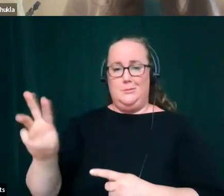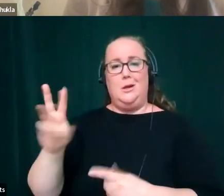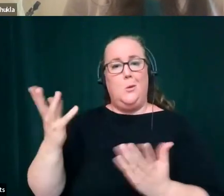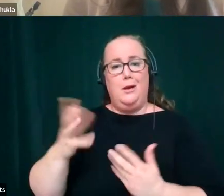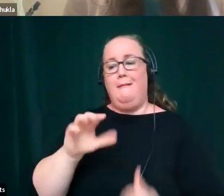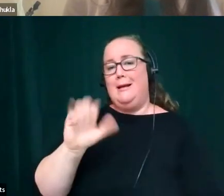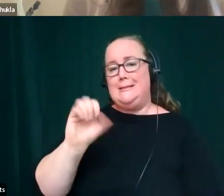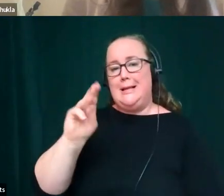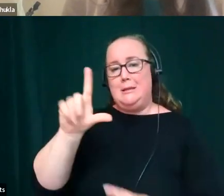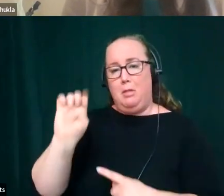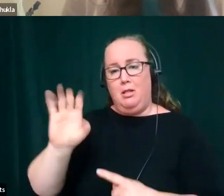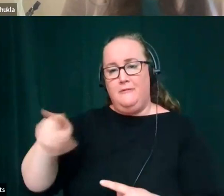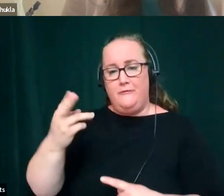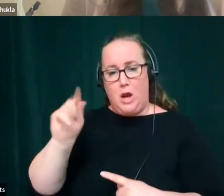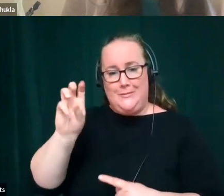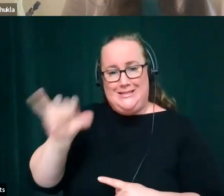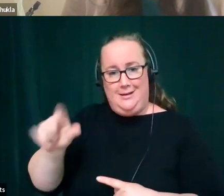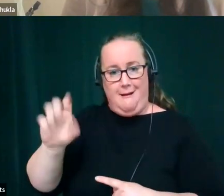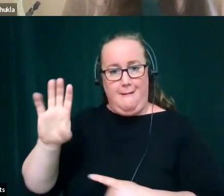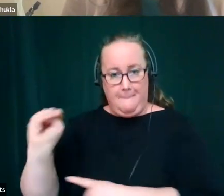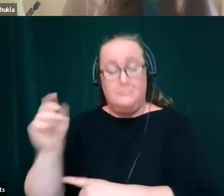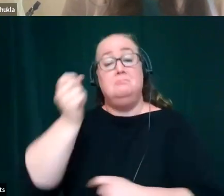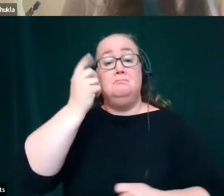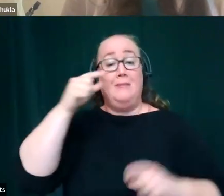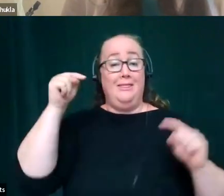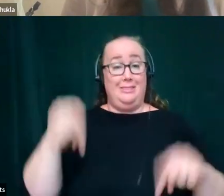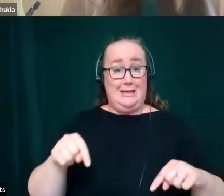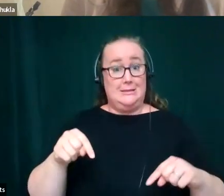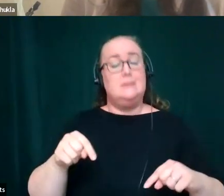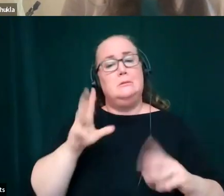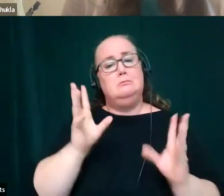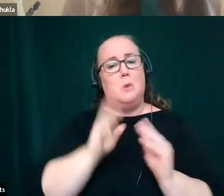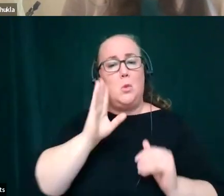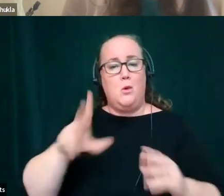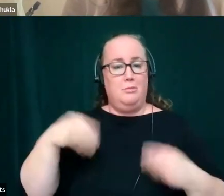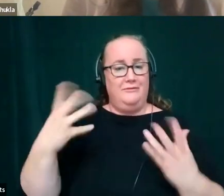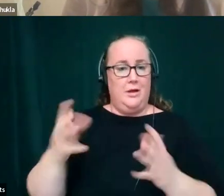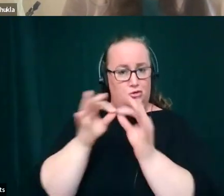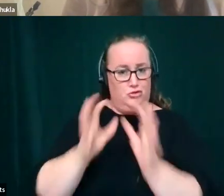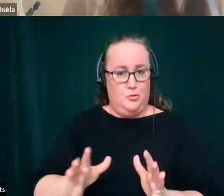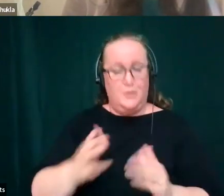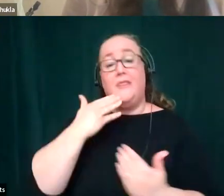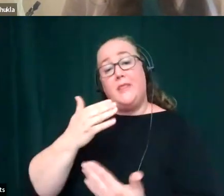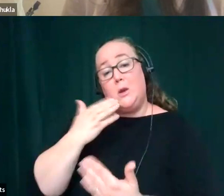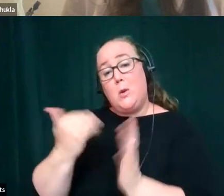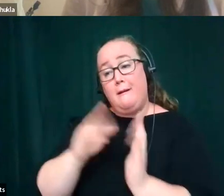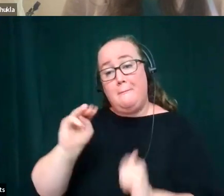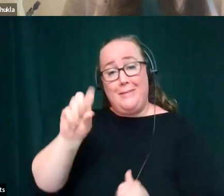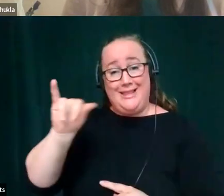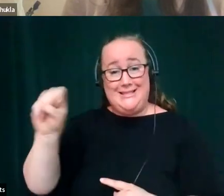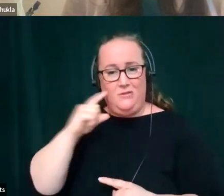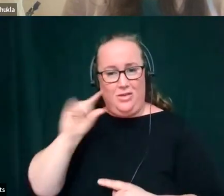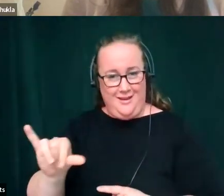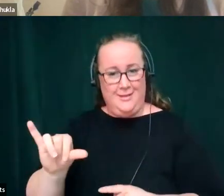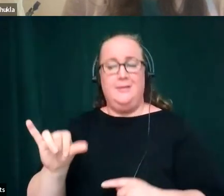accessiblepharmacy.com. Throughout this webinar, Melissa will be here to supply us with ASL interpretation. So thank you, Melissa. And this webinar